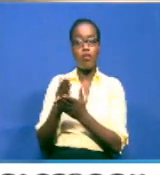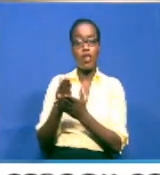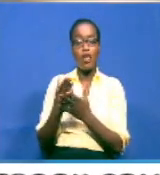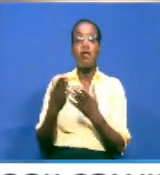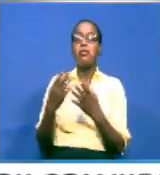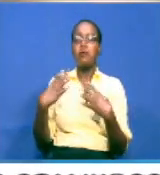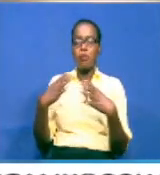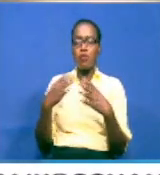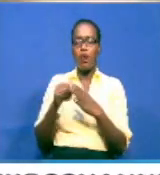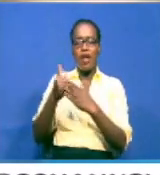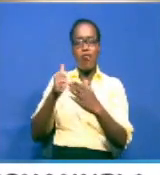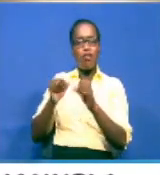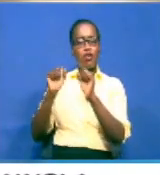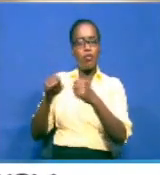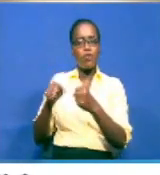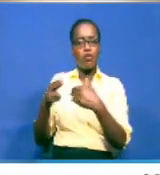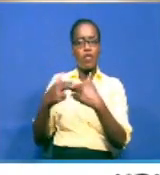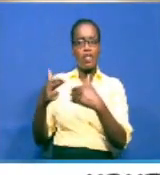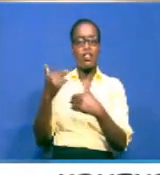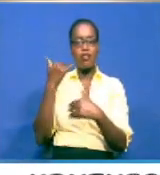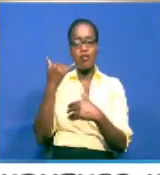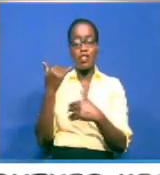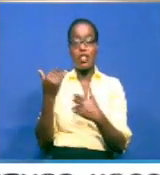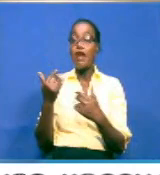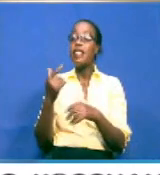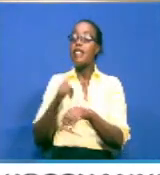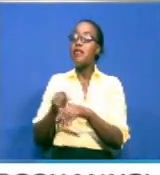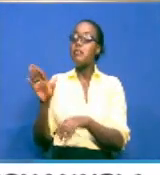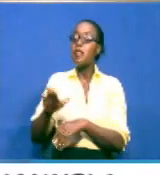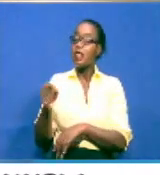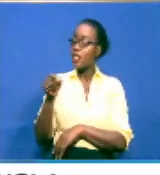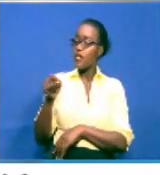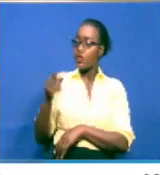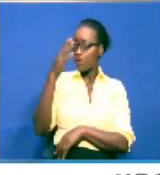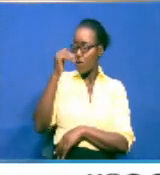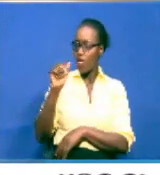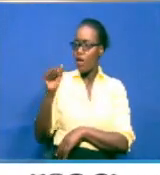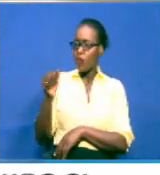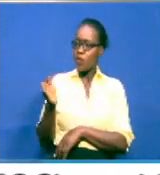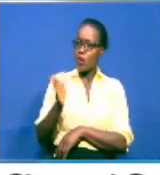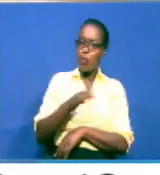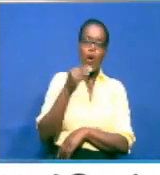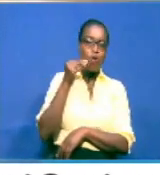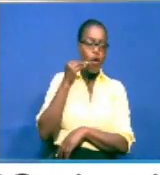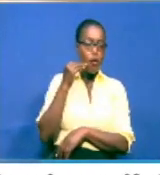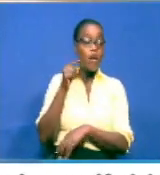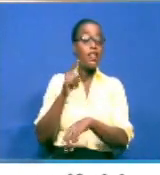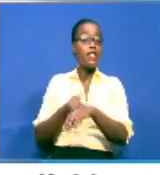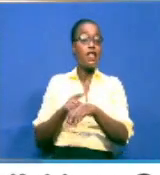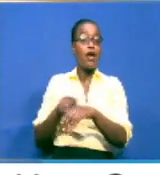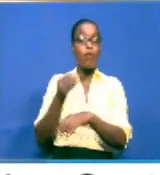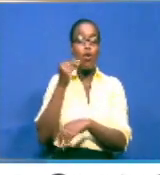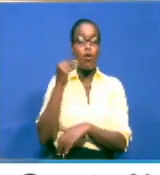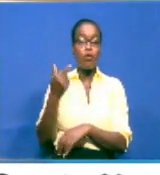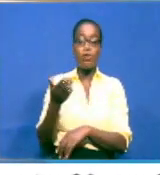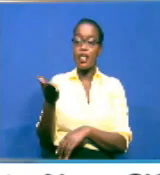as much as possible touching our phones while in those areas, because we may go back at home, and while at home, our